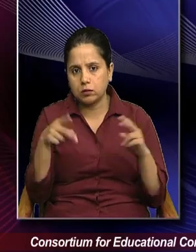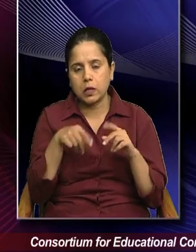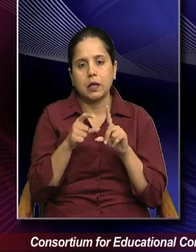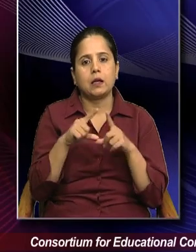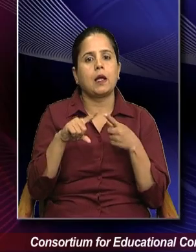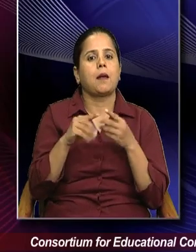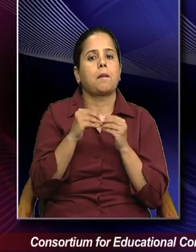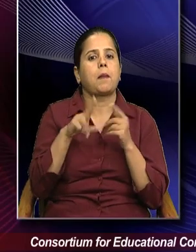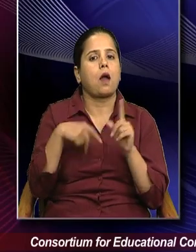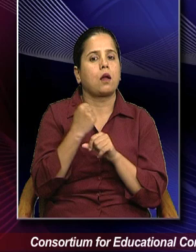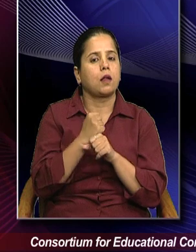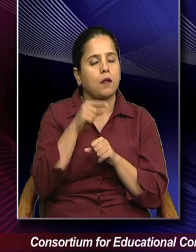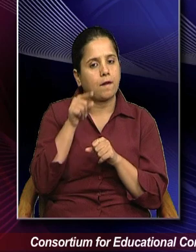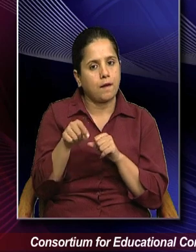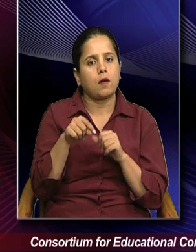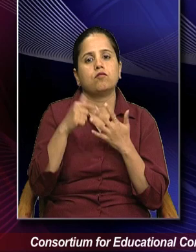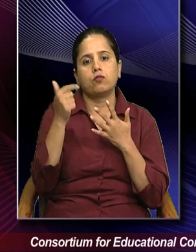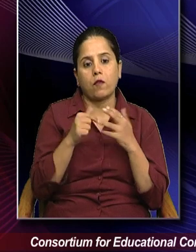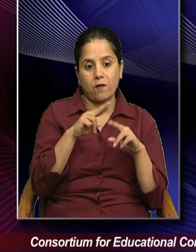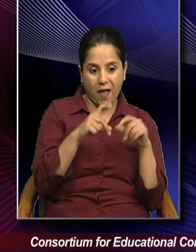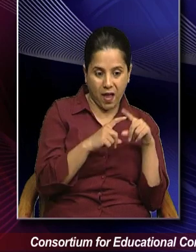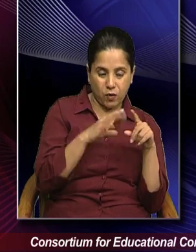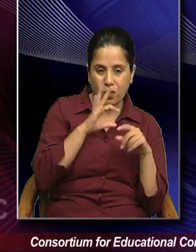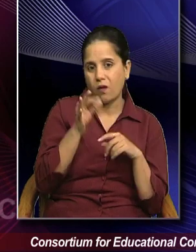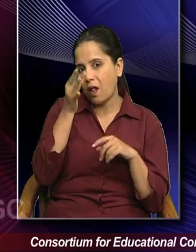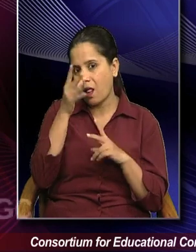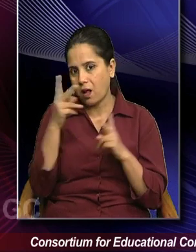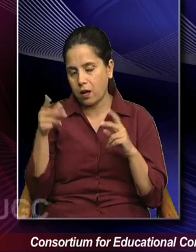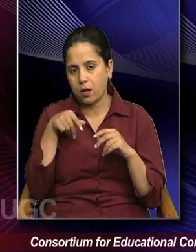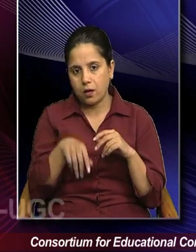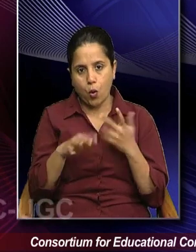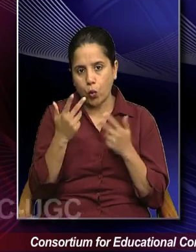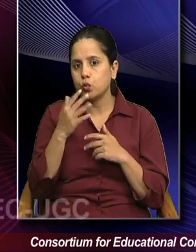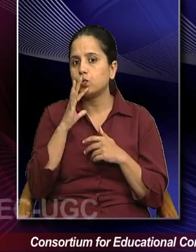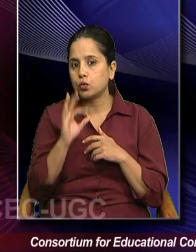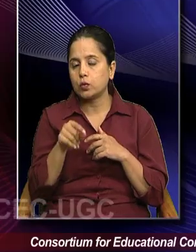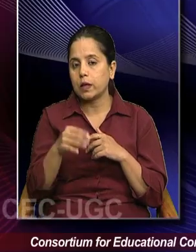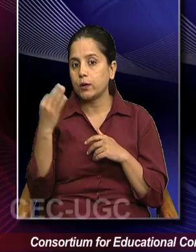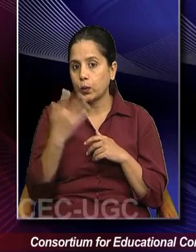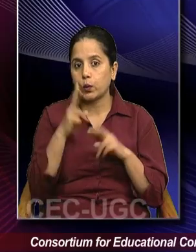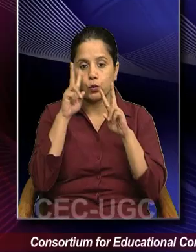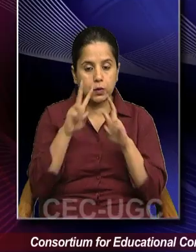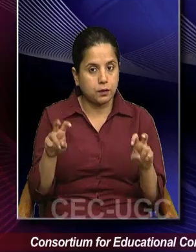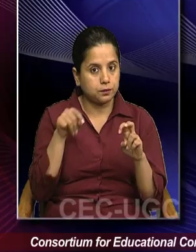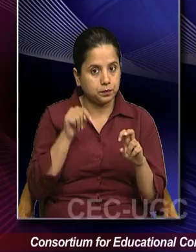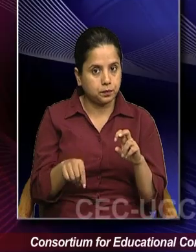Debunking features, the fact versus fiction, a story that uses new researches